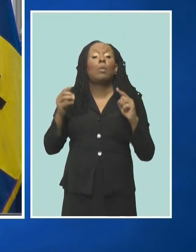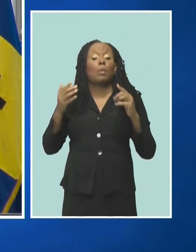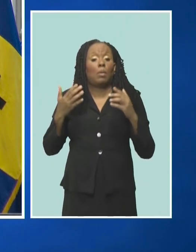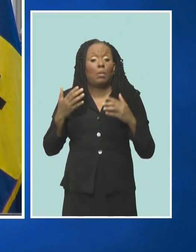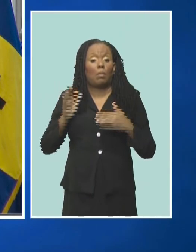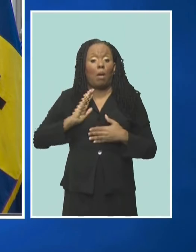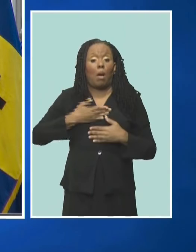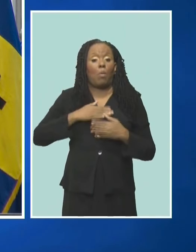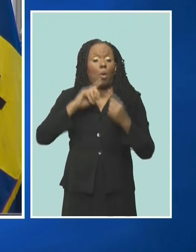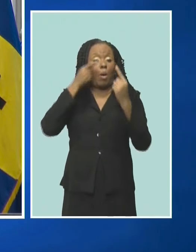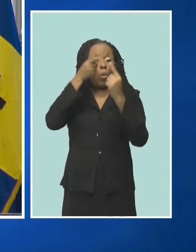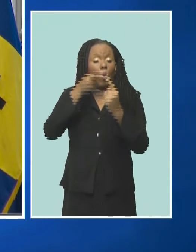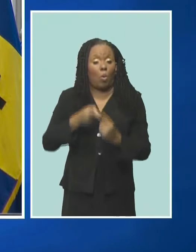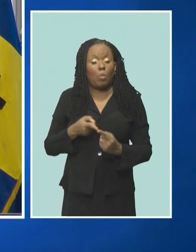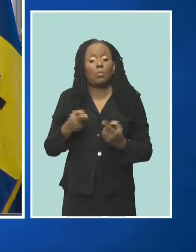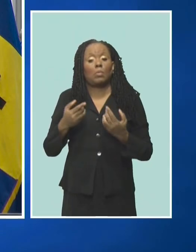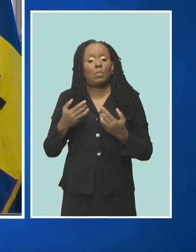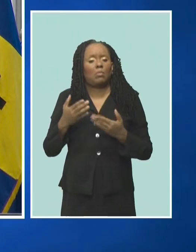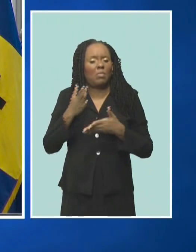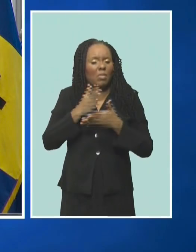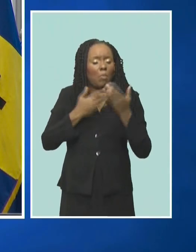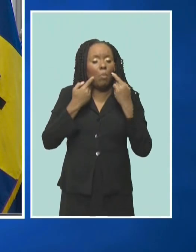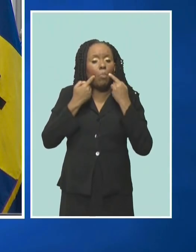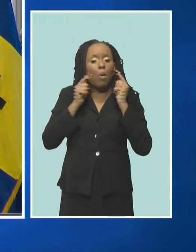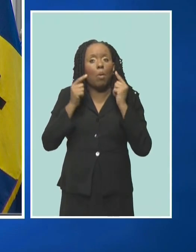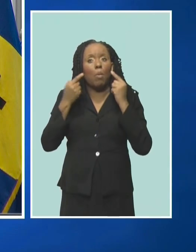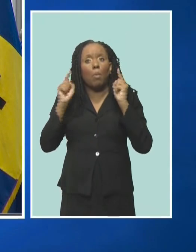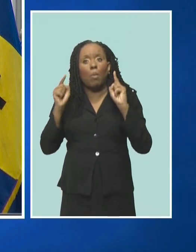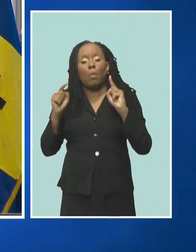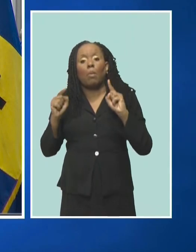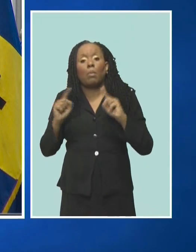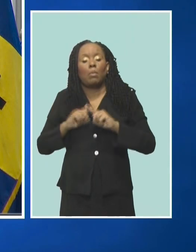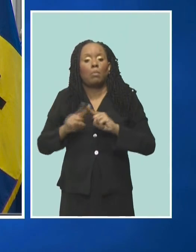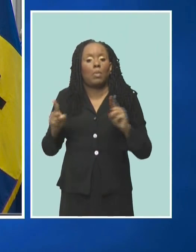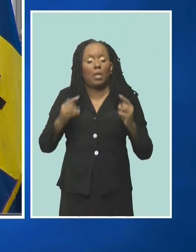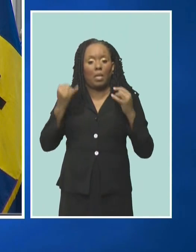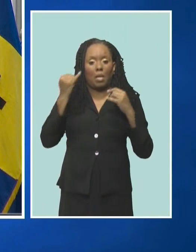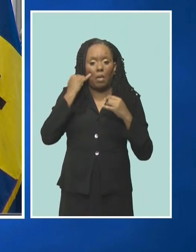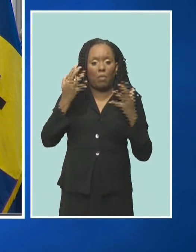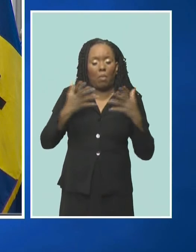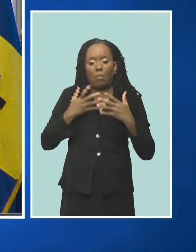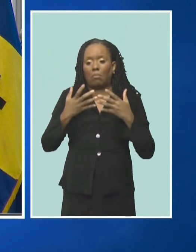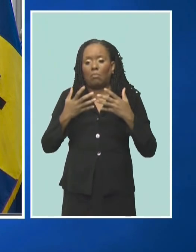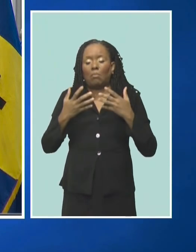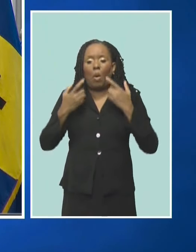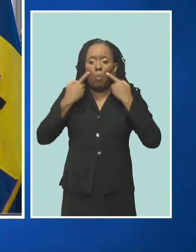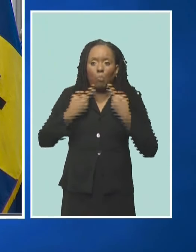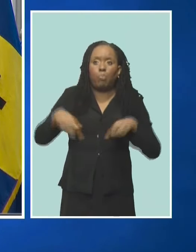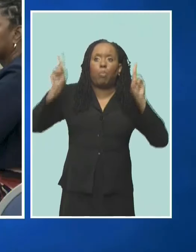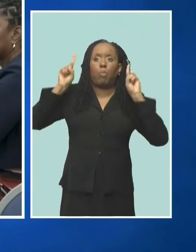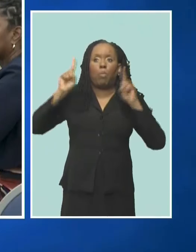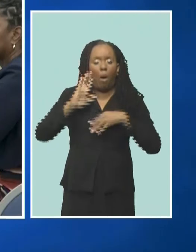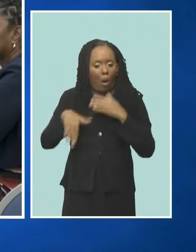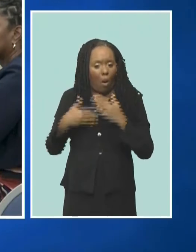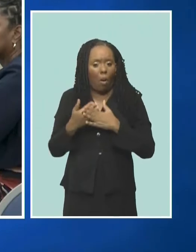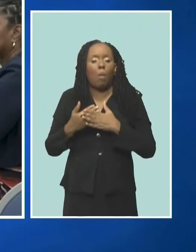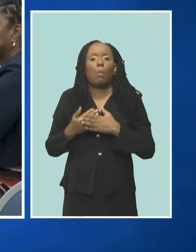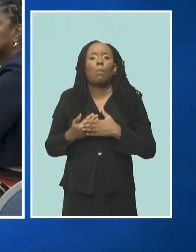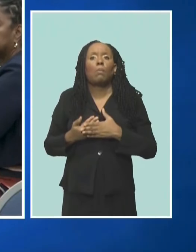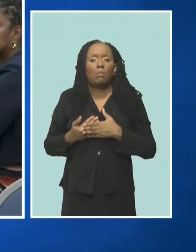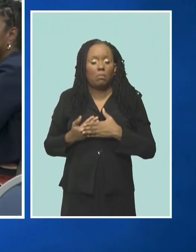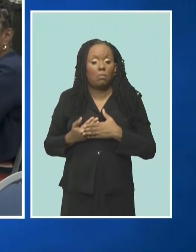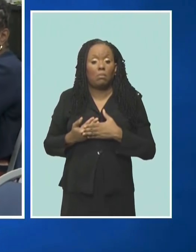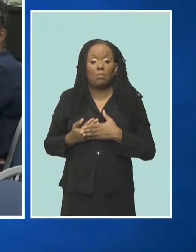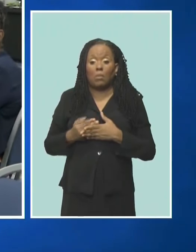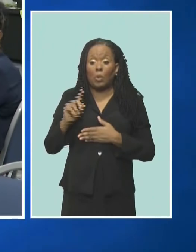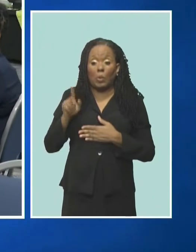of those goals and targets, we're just 6 years away. And therefore, we have to now redouble or perhaps